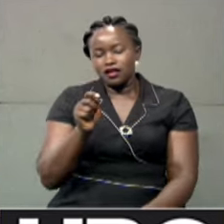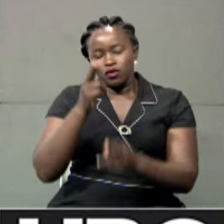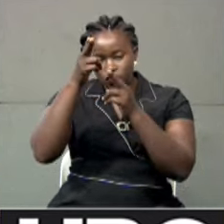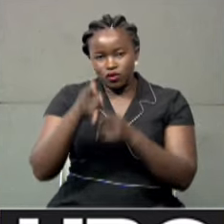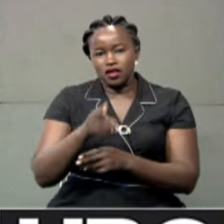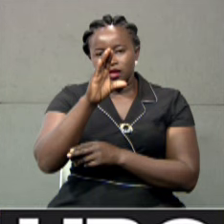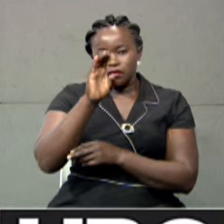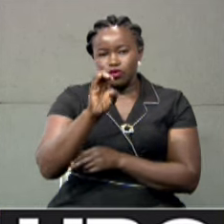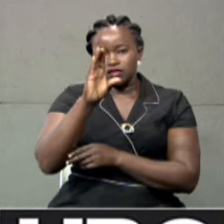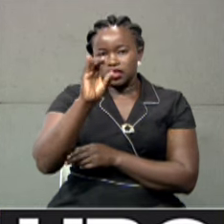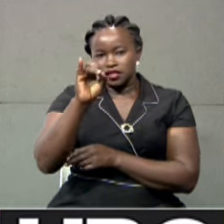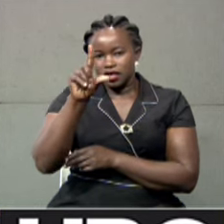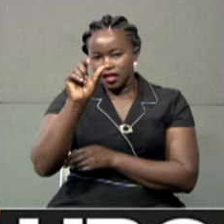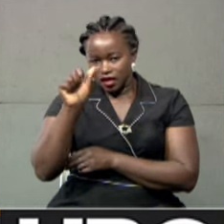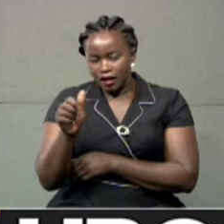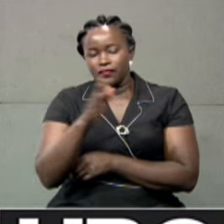Cecilia Atimogwal,